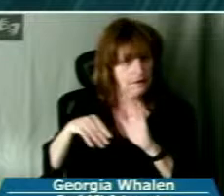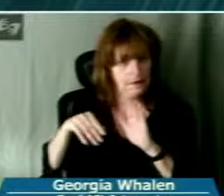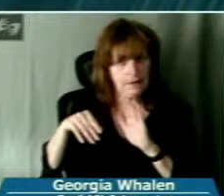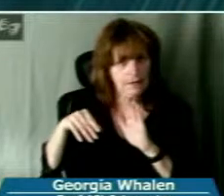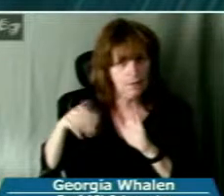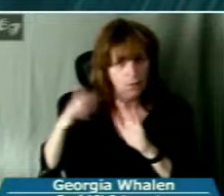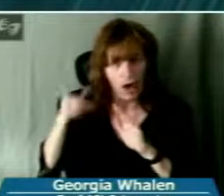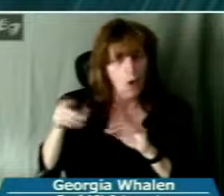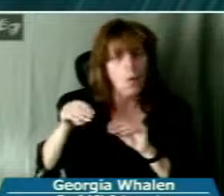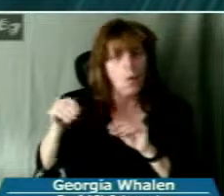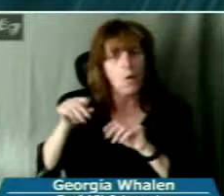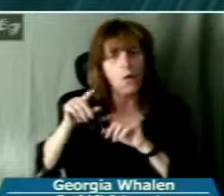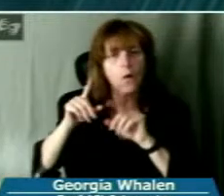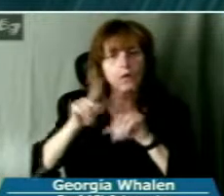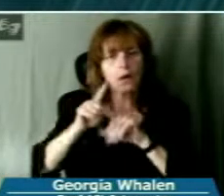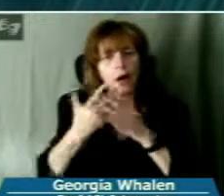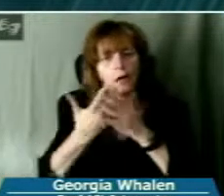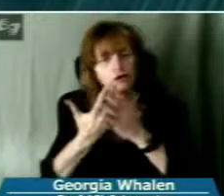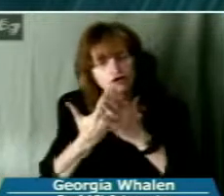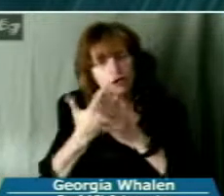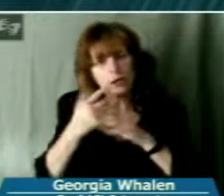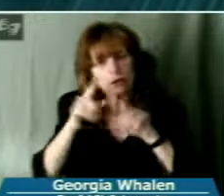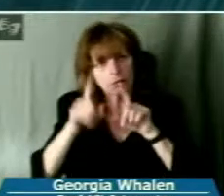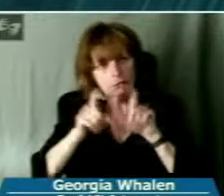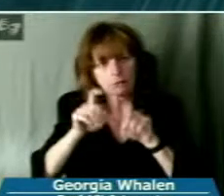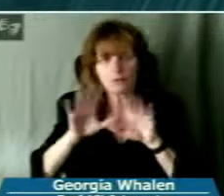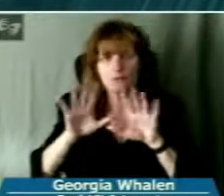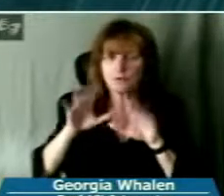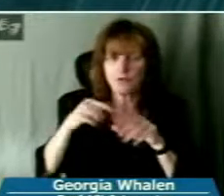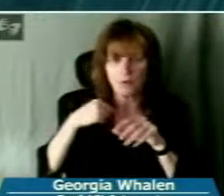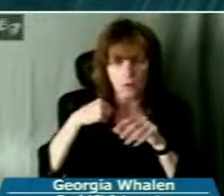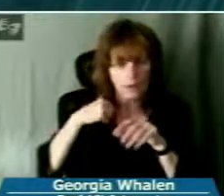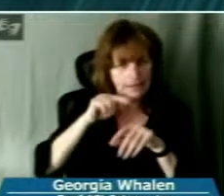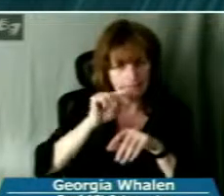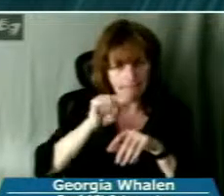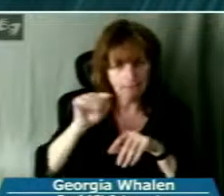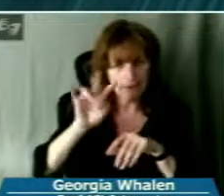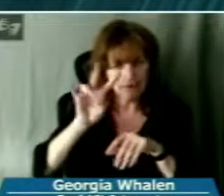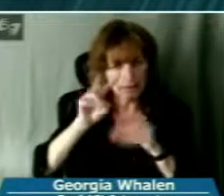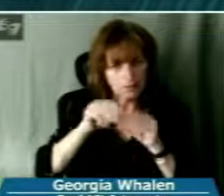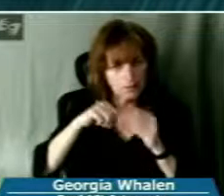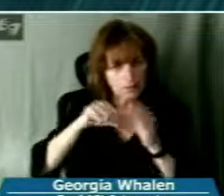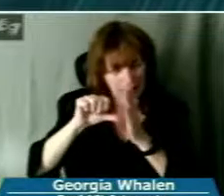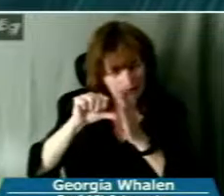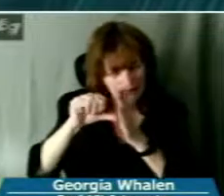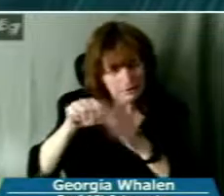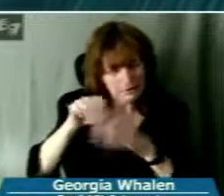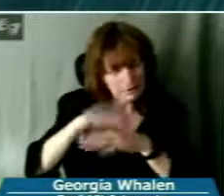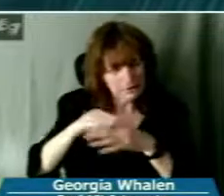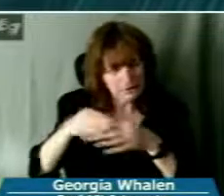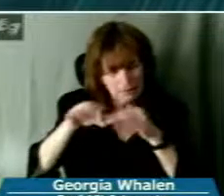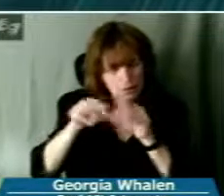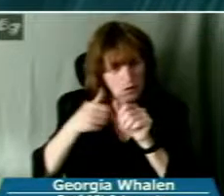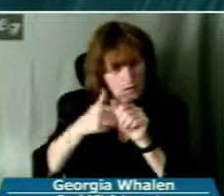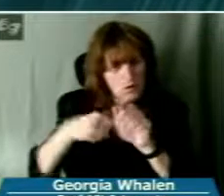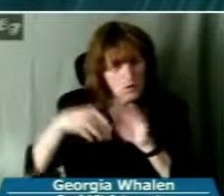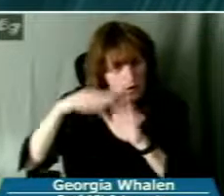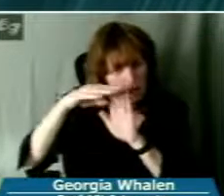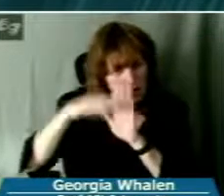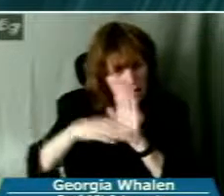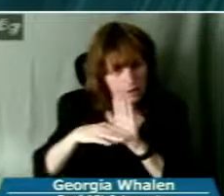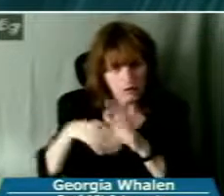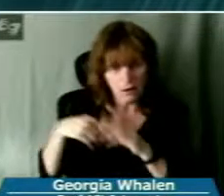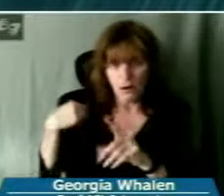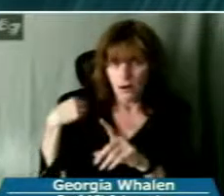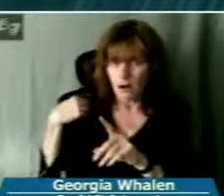sure that we're underscoring the reasons why this is so very important. And you'll know we've been talking about the importance of these things for many weeks.